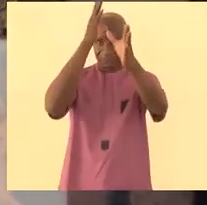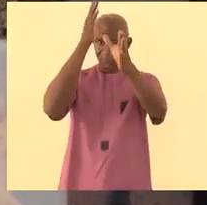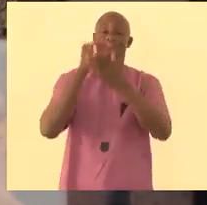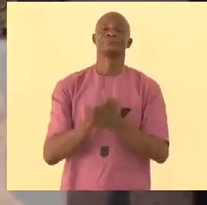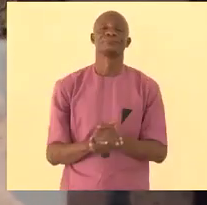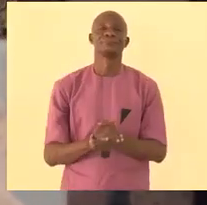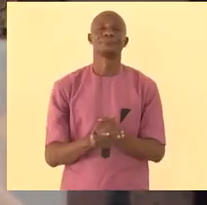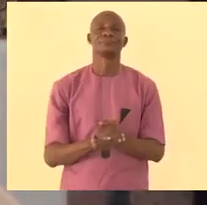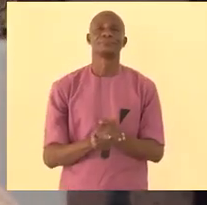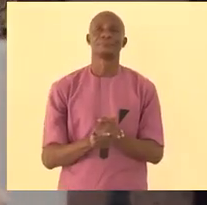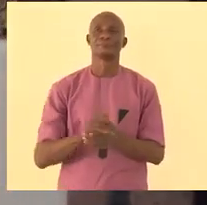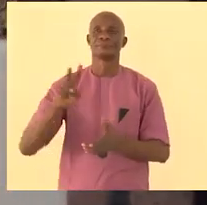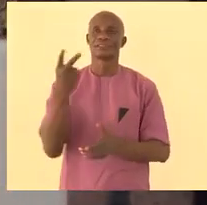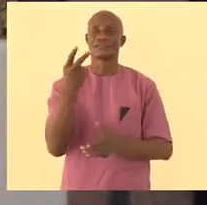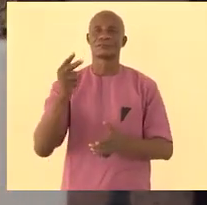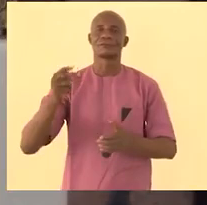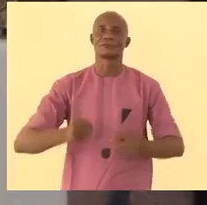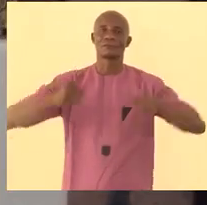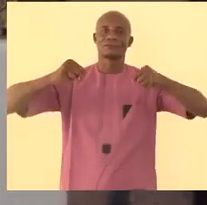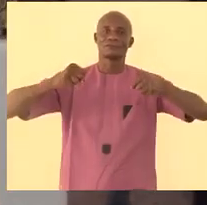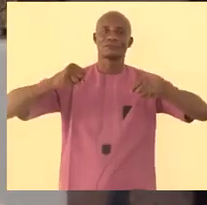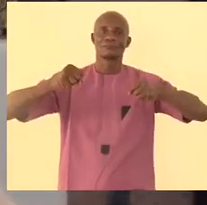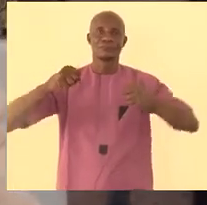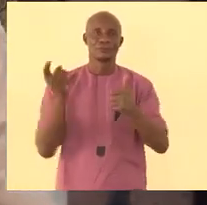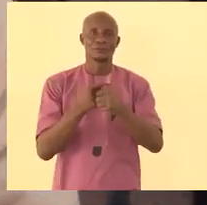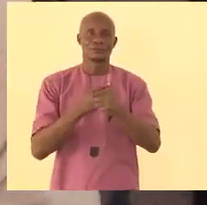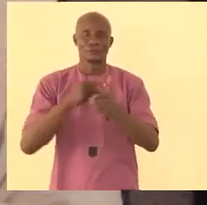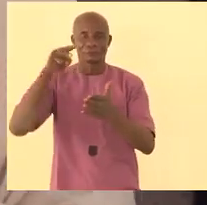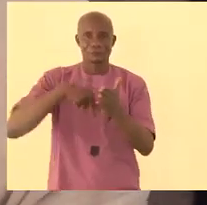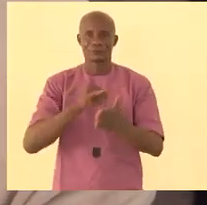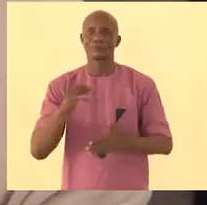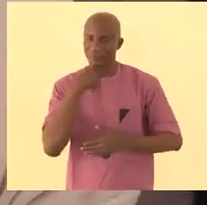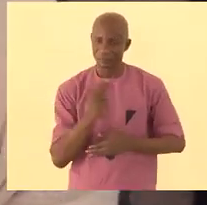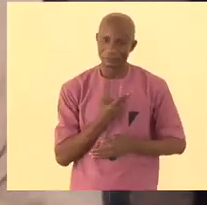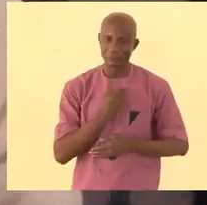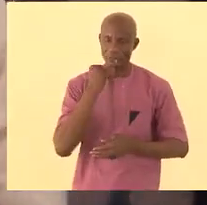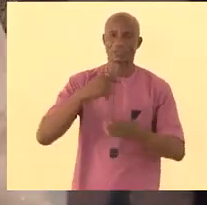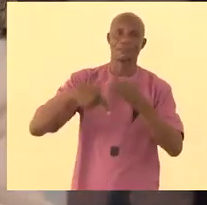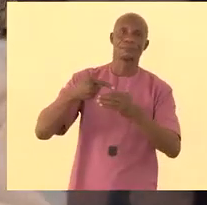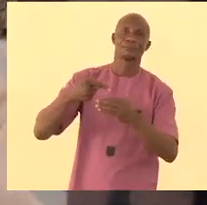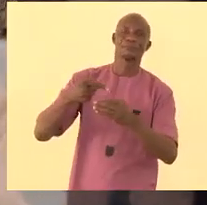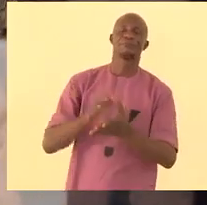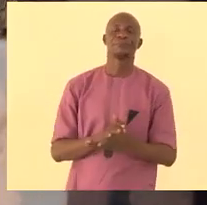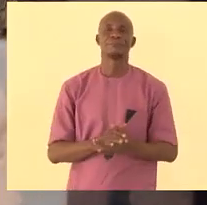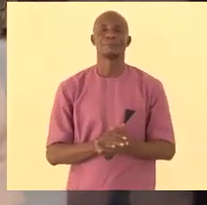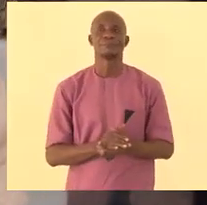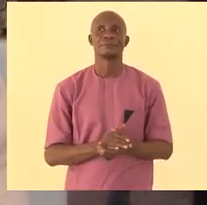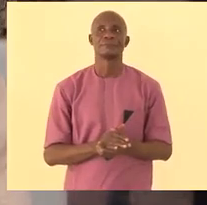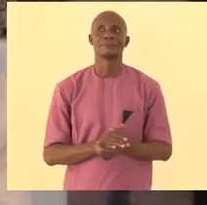Father." The second title that the first reading tells us is about